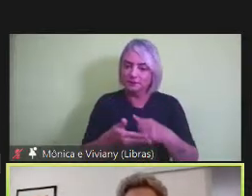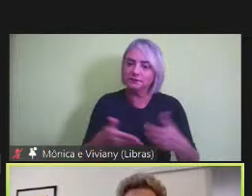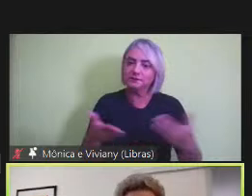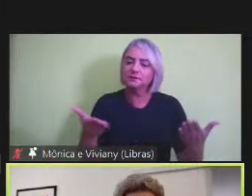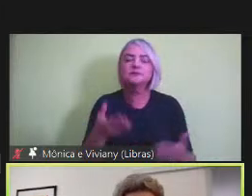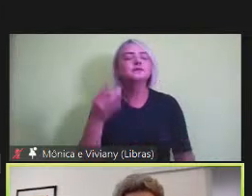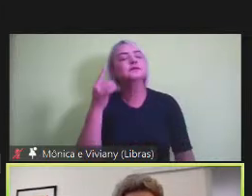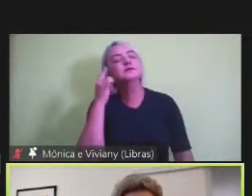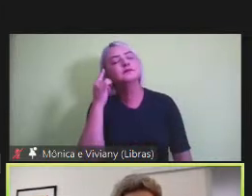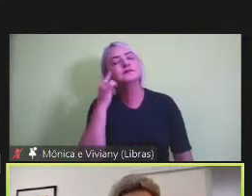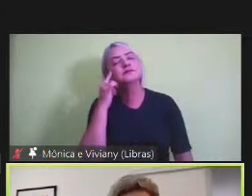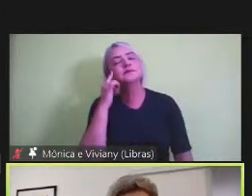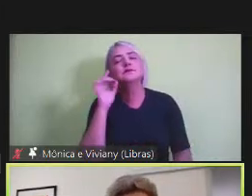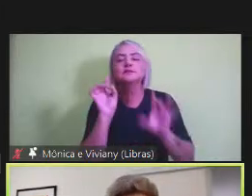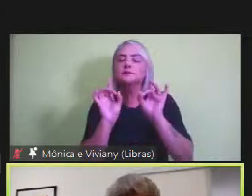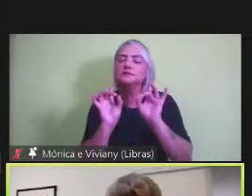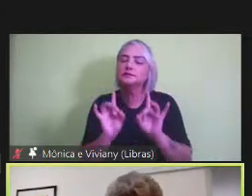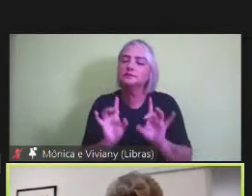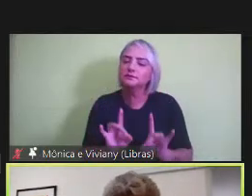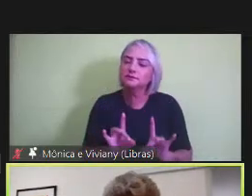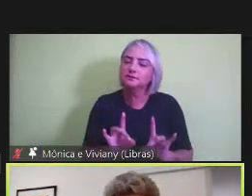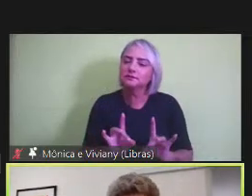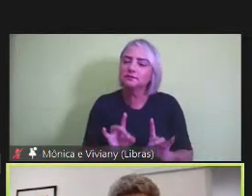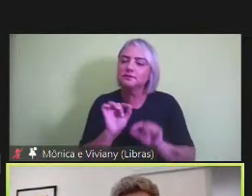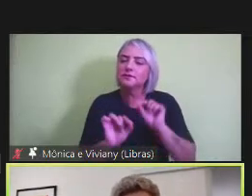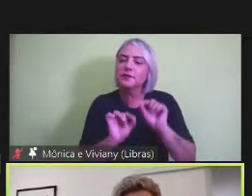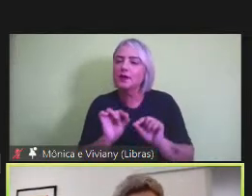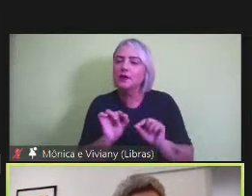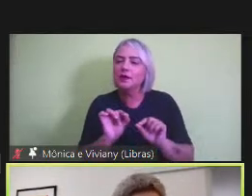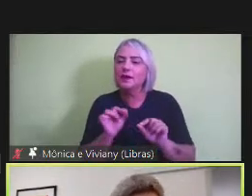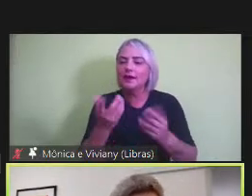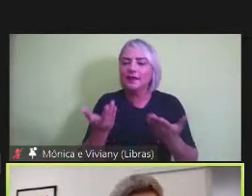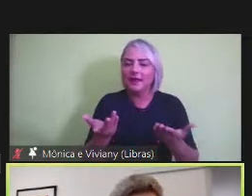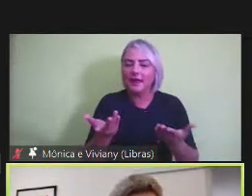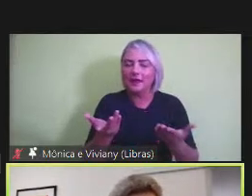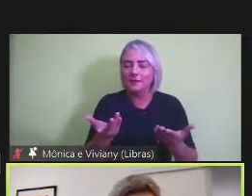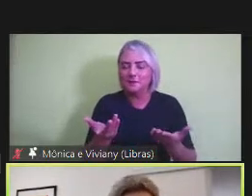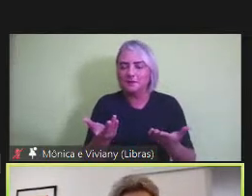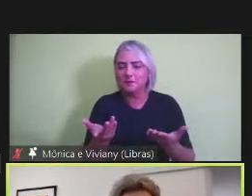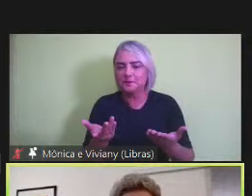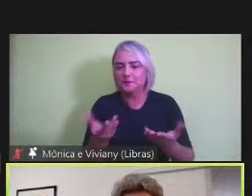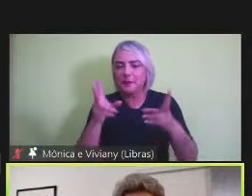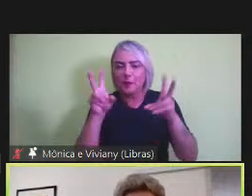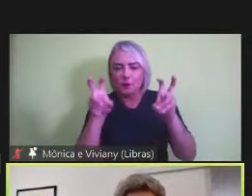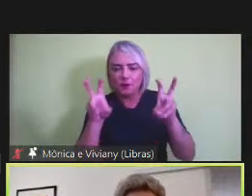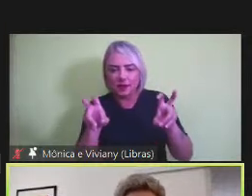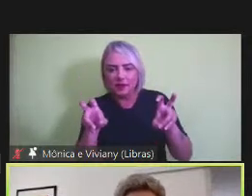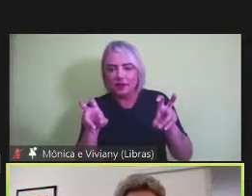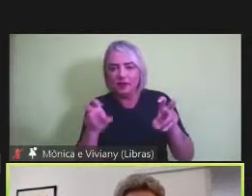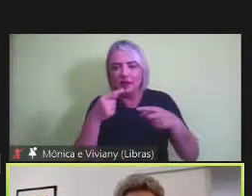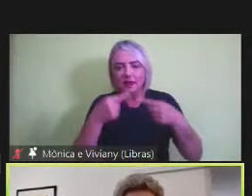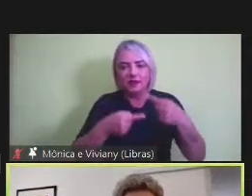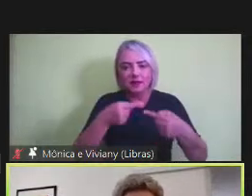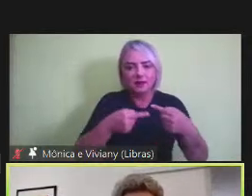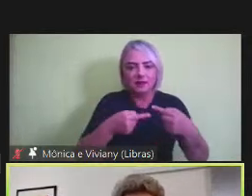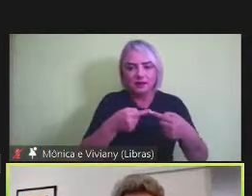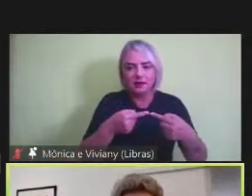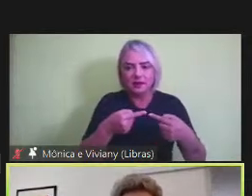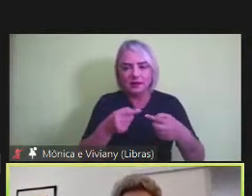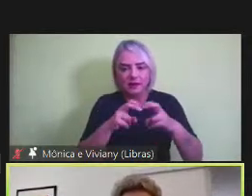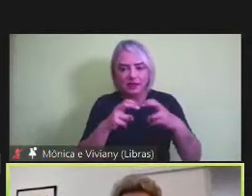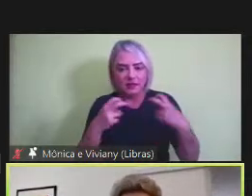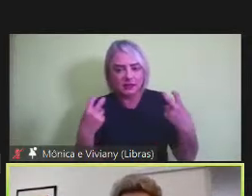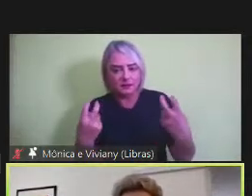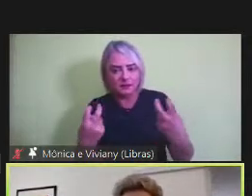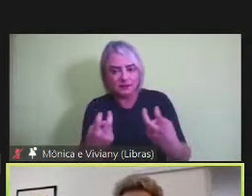primary healthcare. So now thinking specifically about what we are talking about here in order to